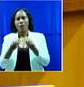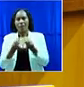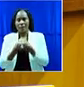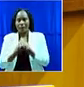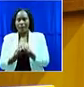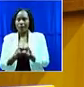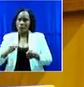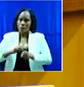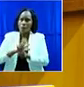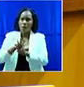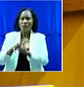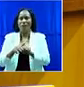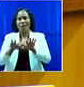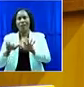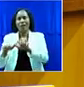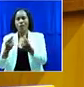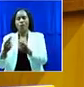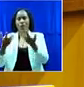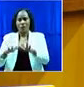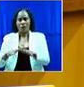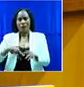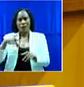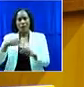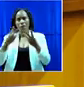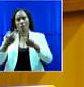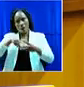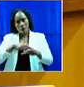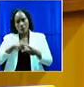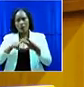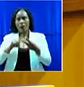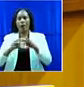our people's lives and to our country's economy.